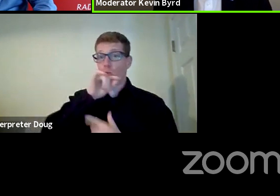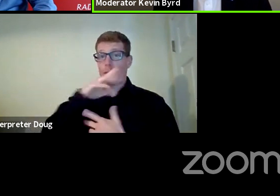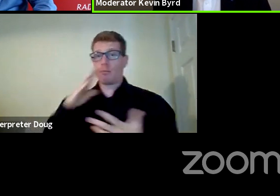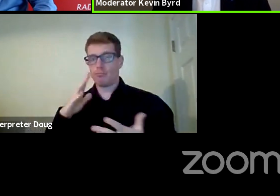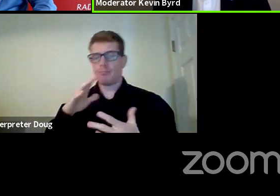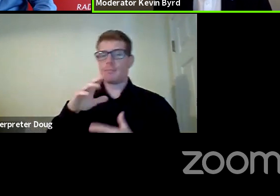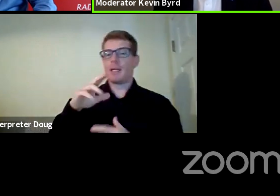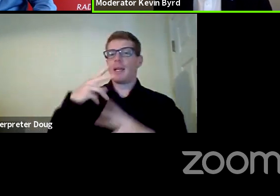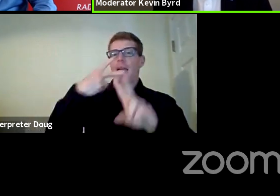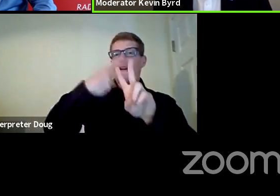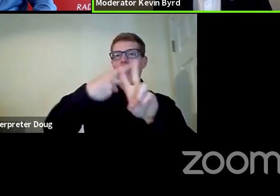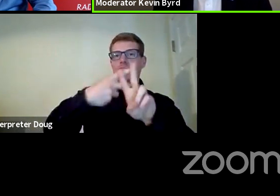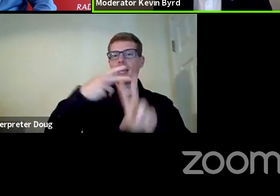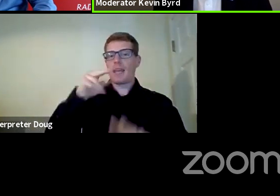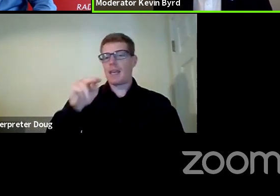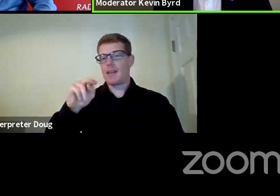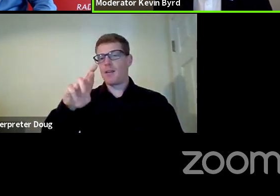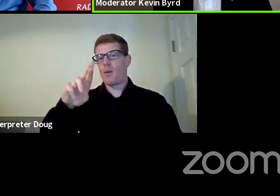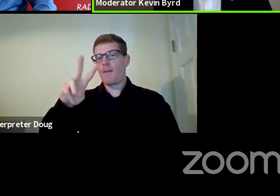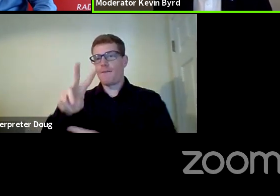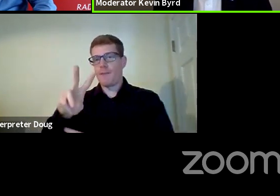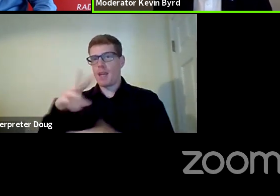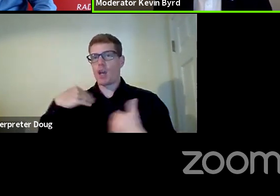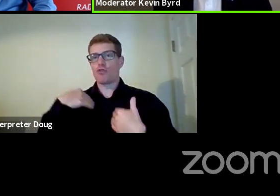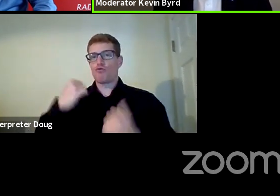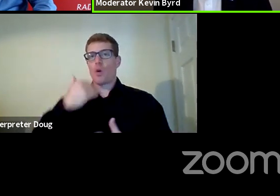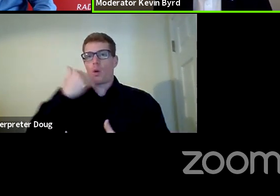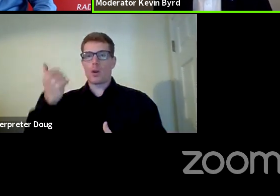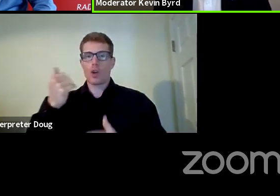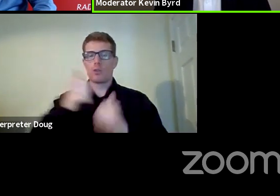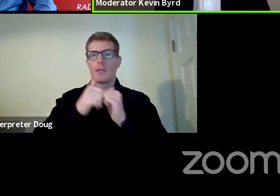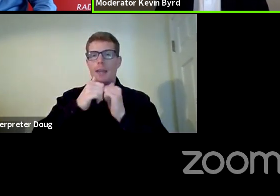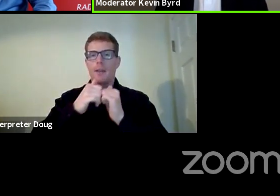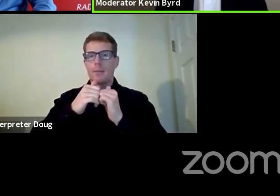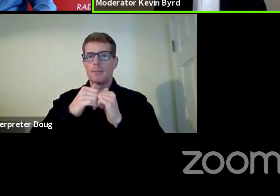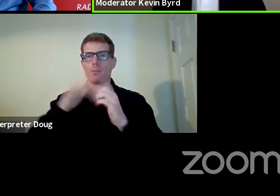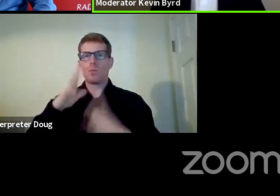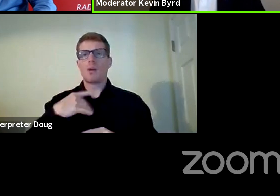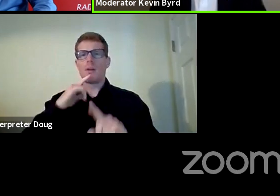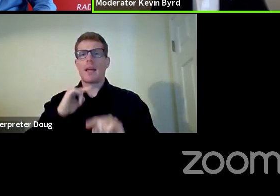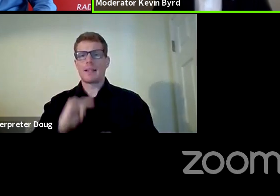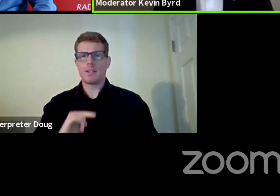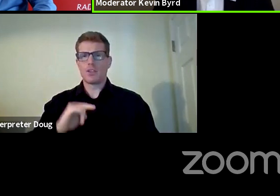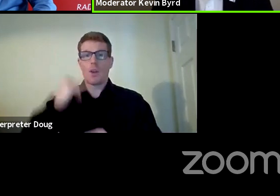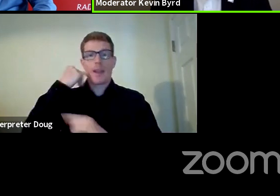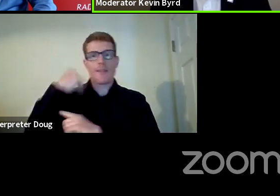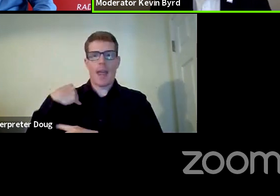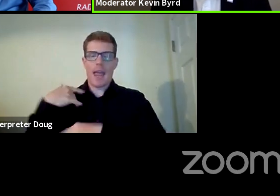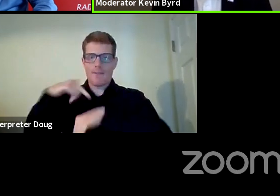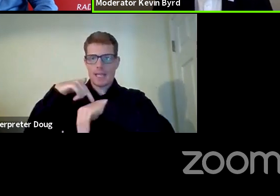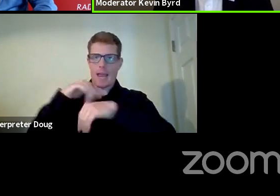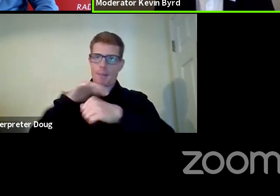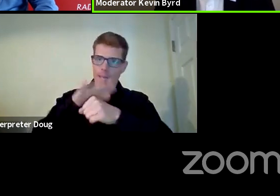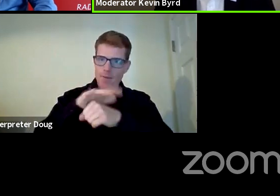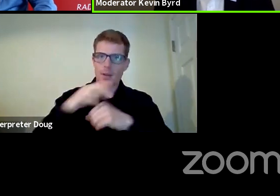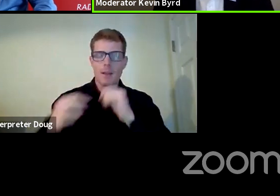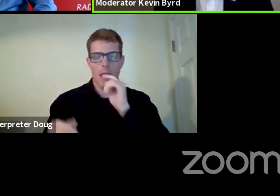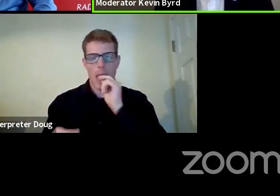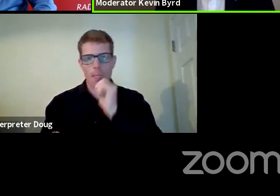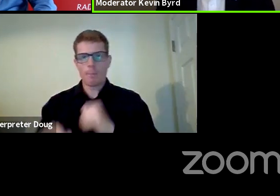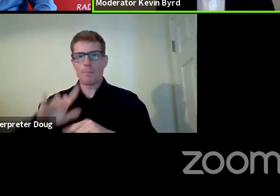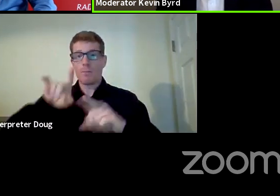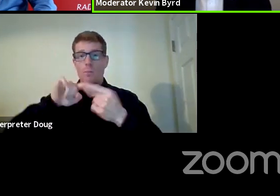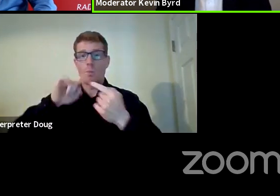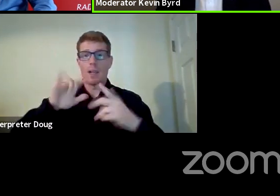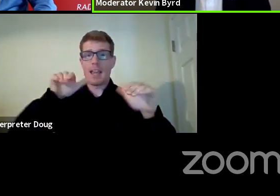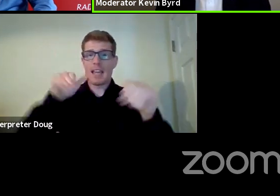Together. We'll answer them as we're able with time permitting. As I introduce each panelist, they'll provide a brief introductory statement.